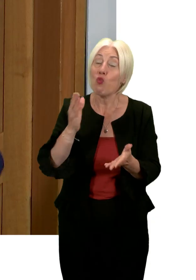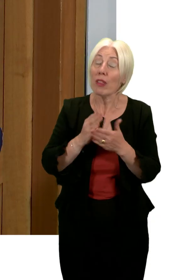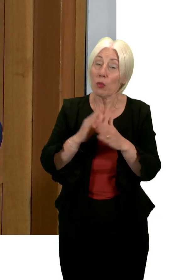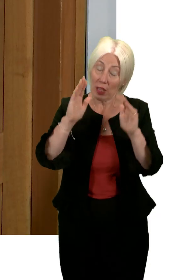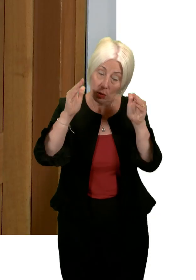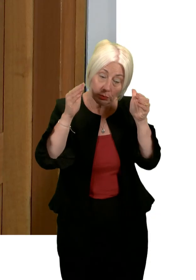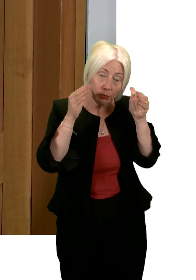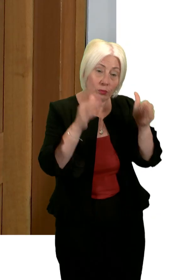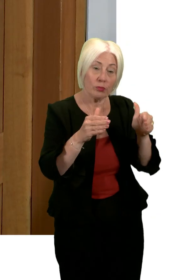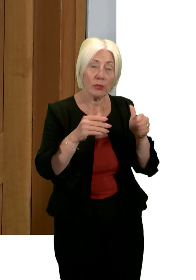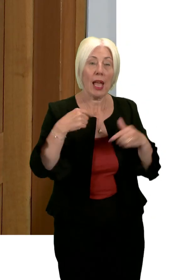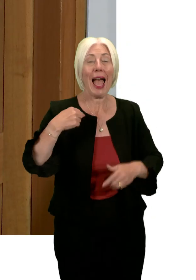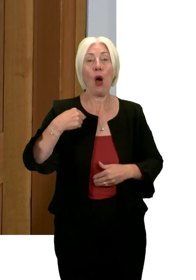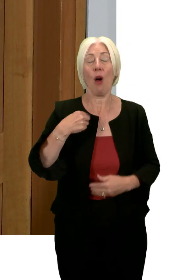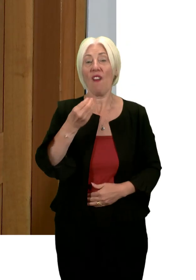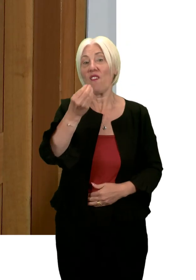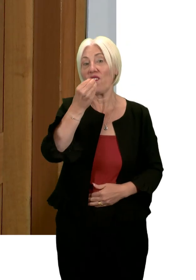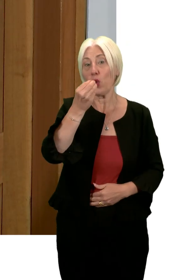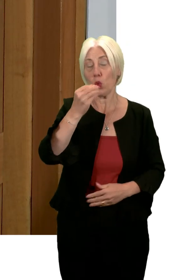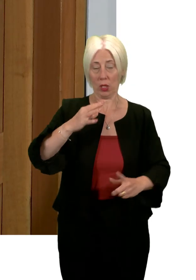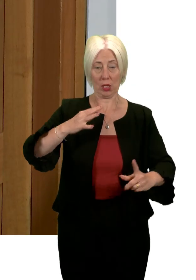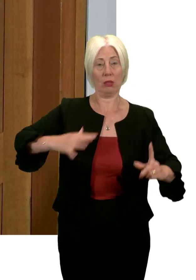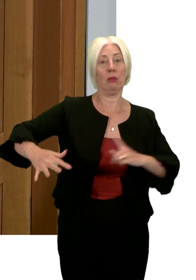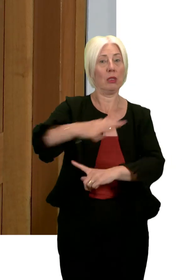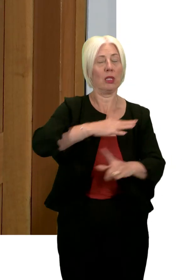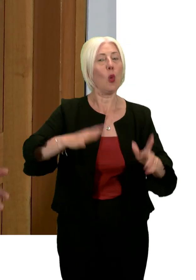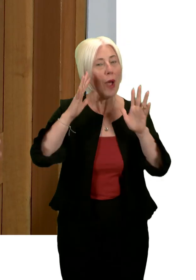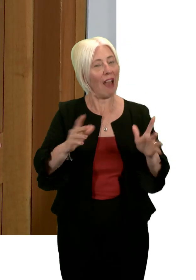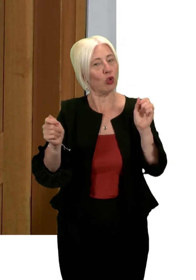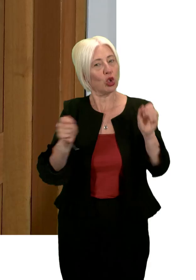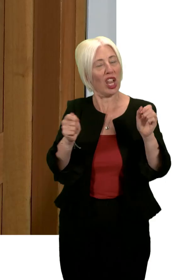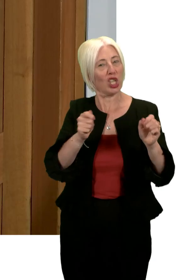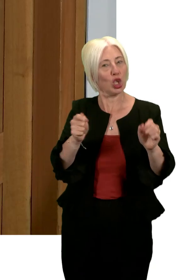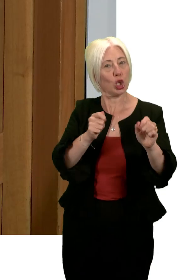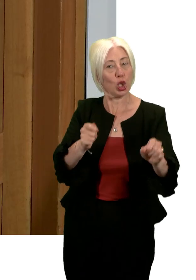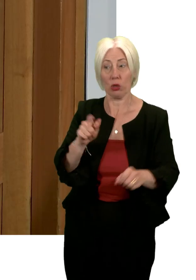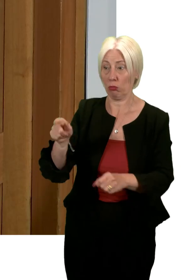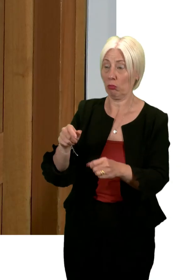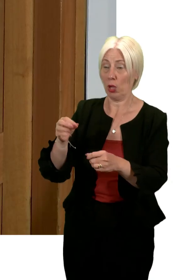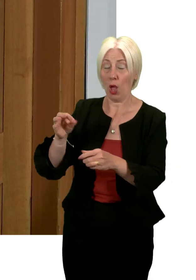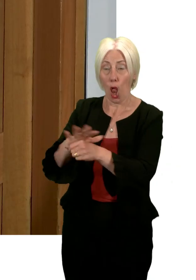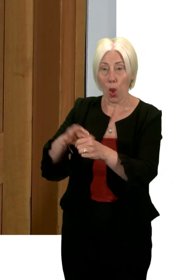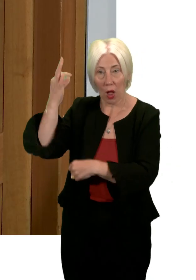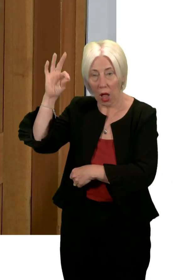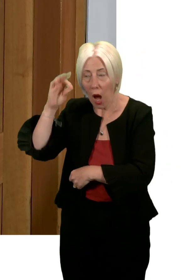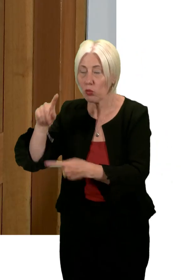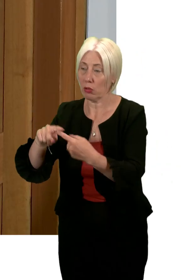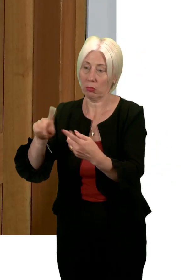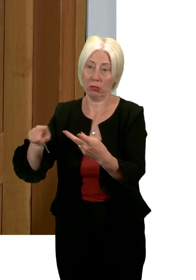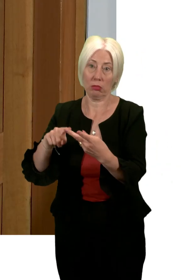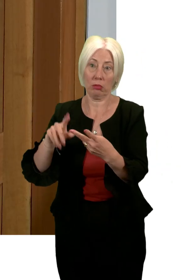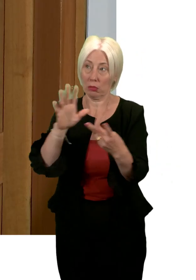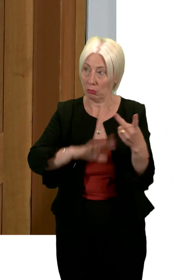on changing our food environment, and that will involve local government, it will involve our